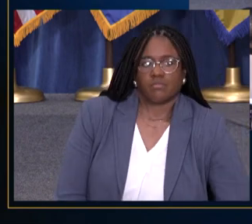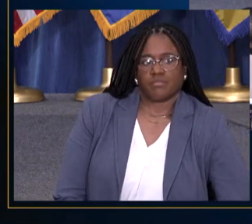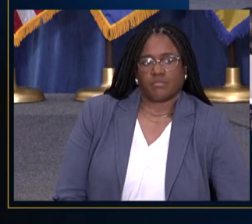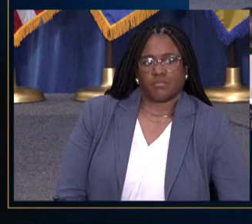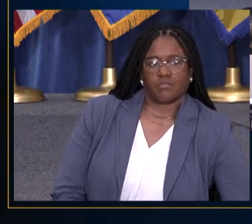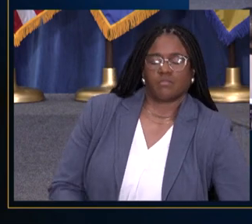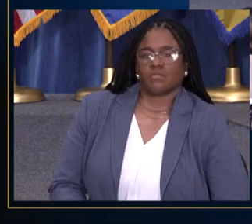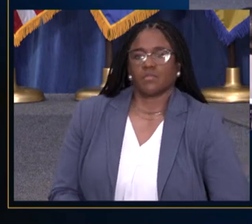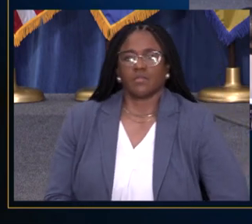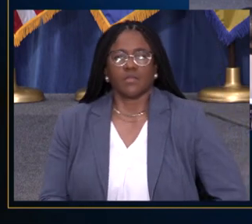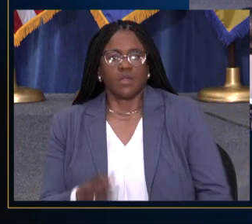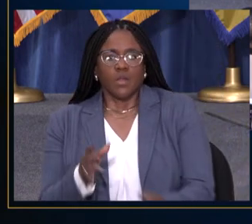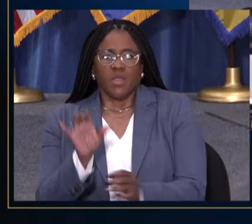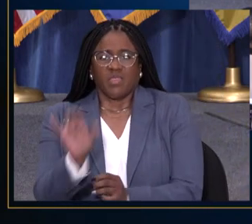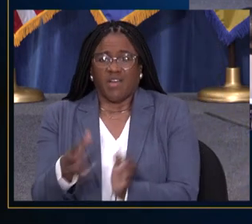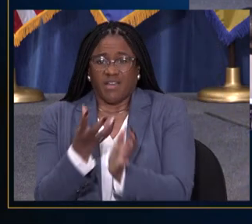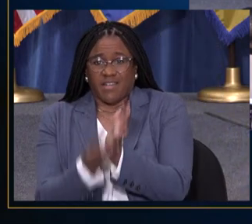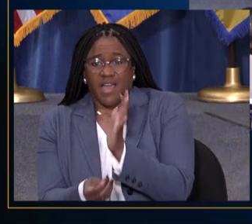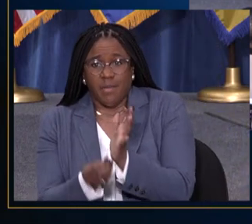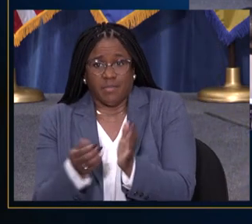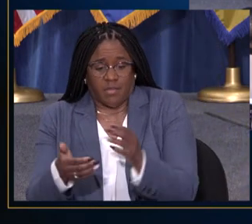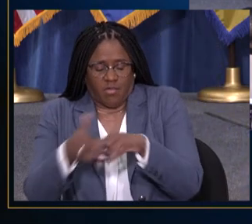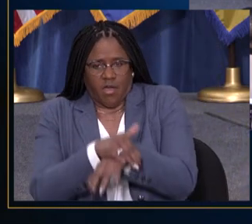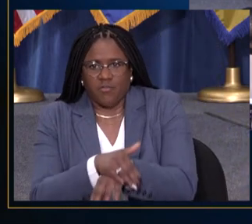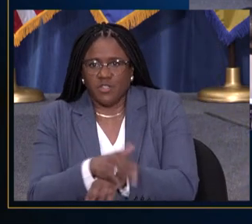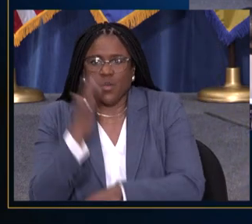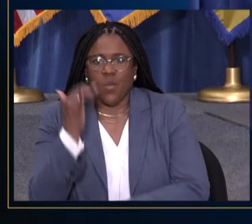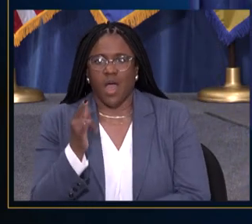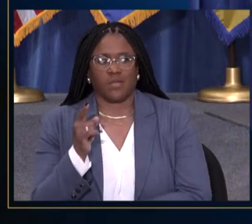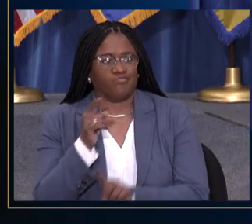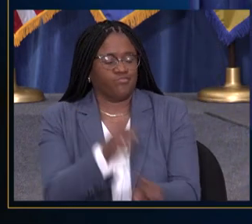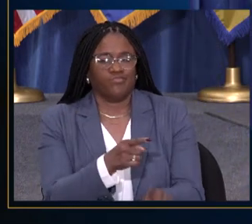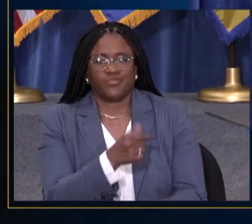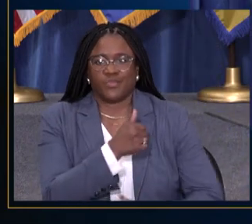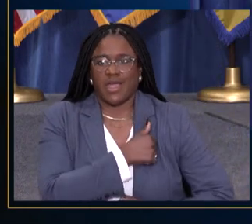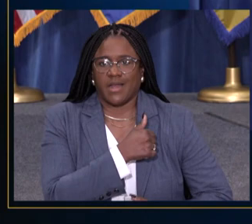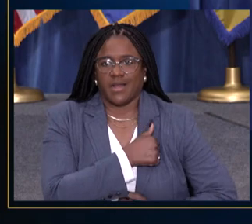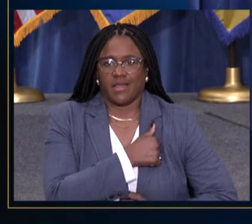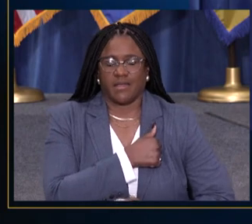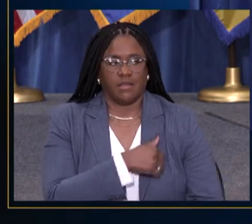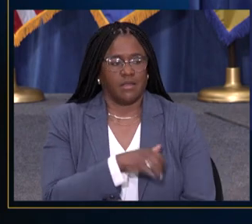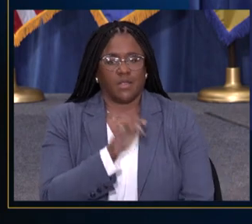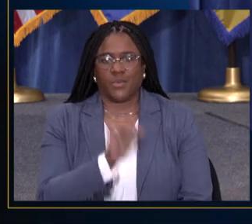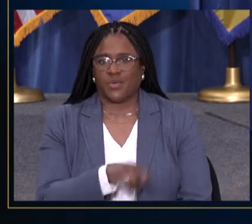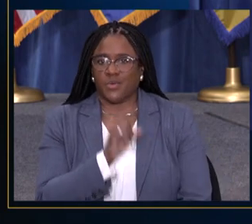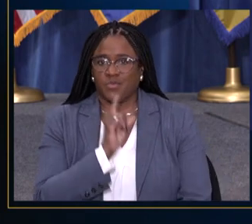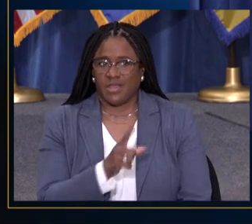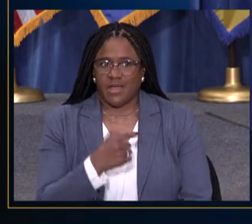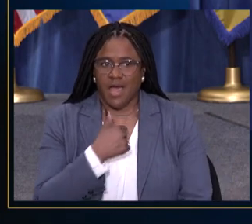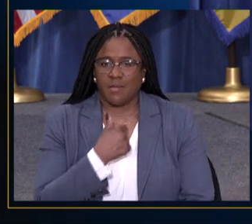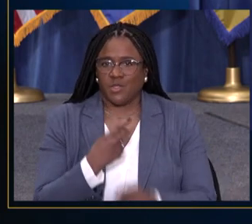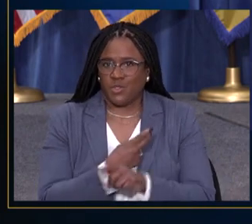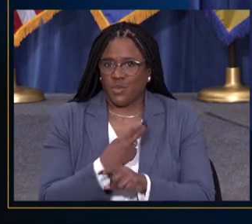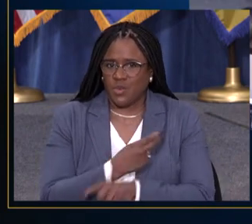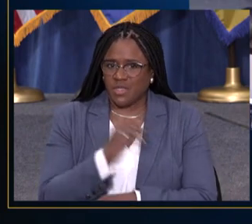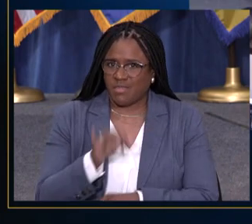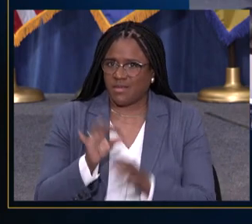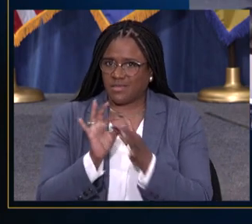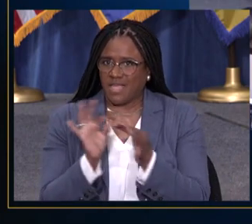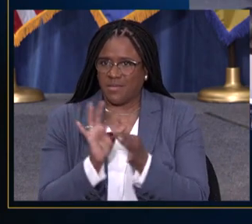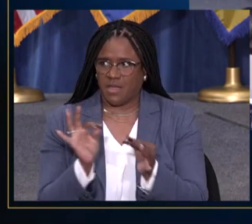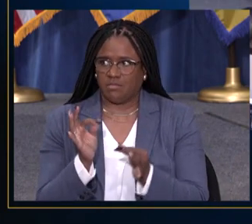their stuff. Steve made the comment that hunger is a political decision. That's the last time we're going to attribute that to him. I'm using it from now on, right?